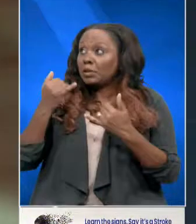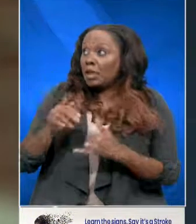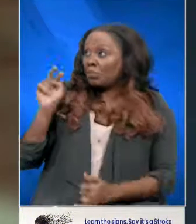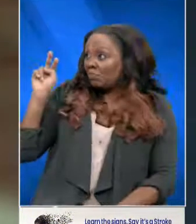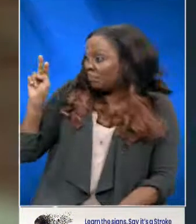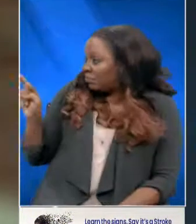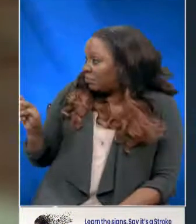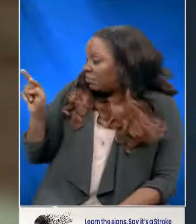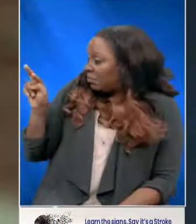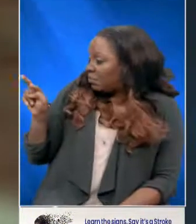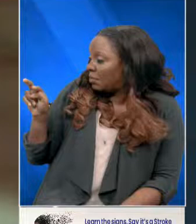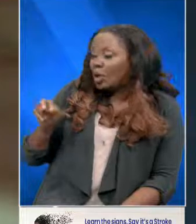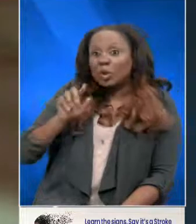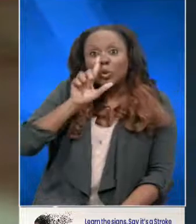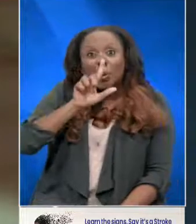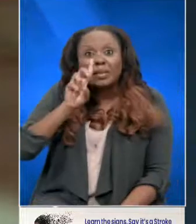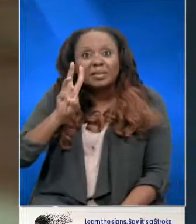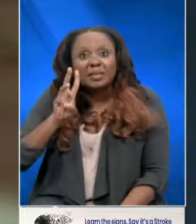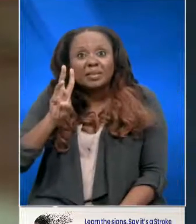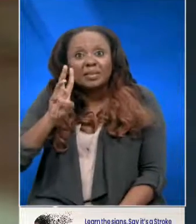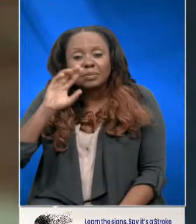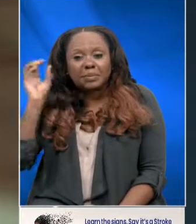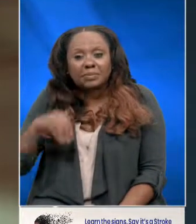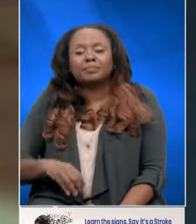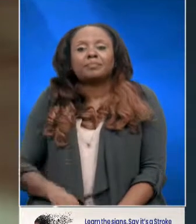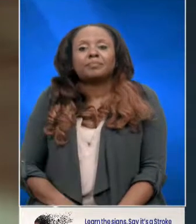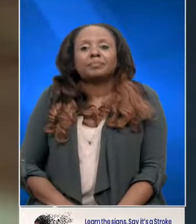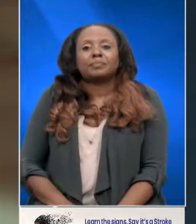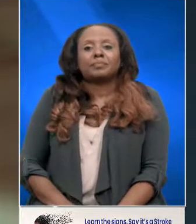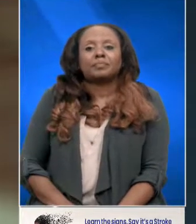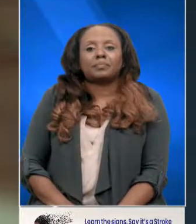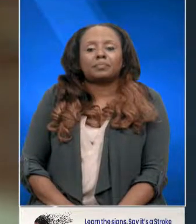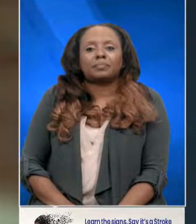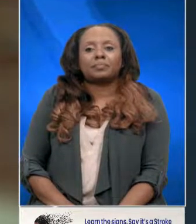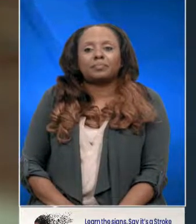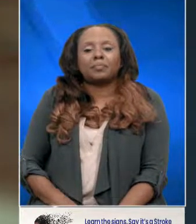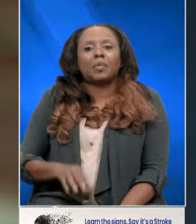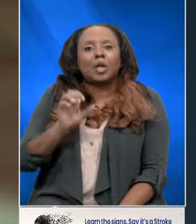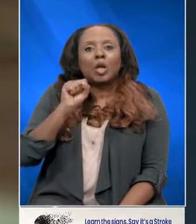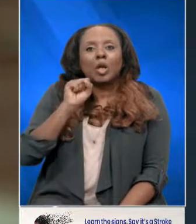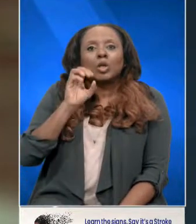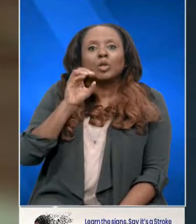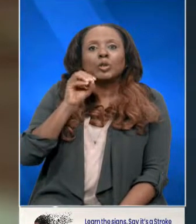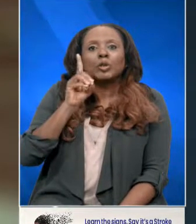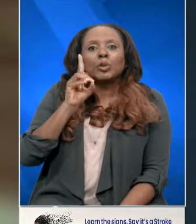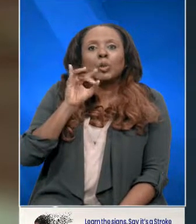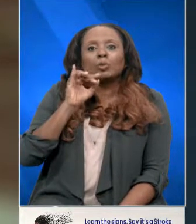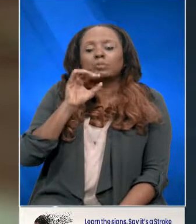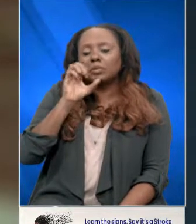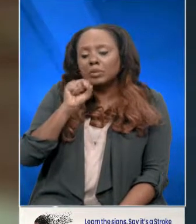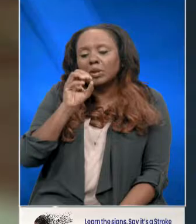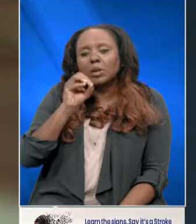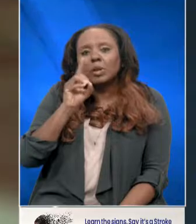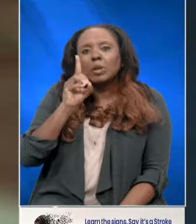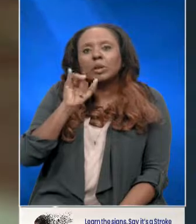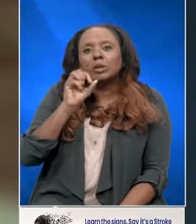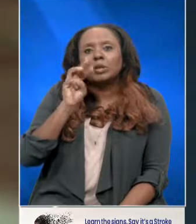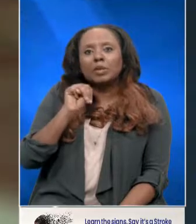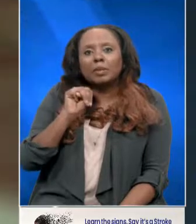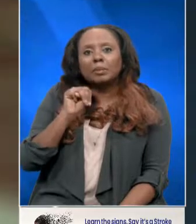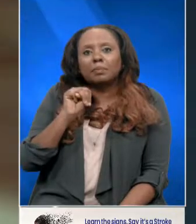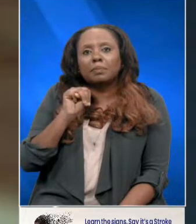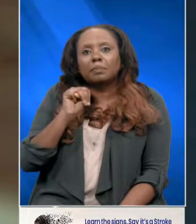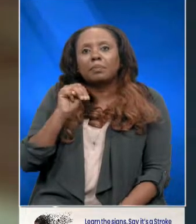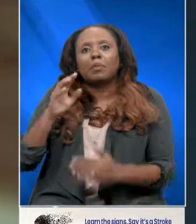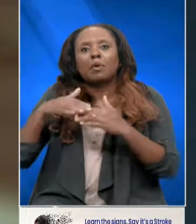high already. The sodium now is 550 milligrams. Is that high or low? Well, it says 23% for the